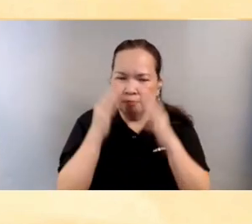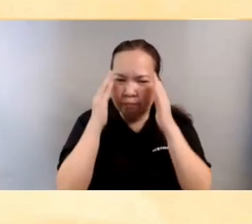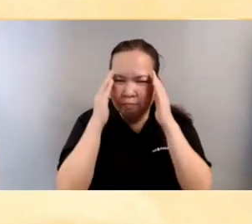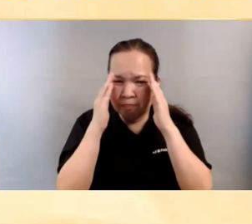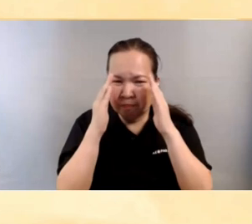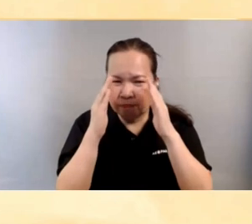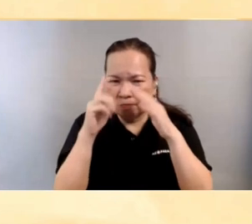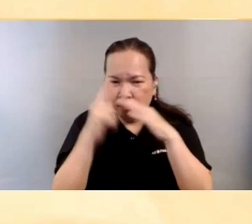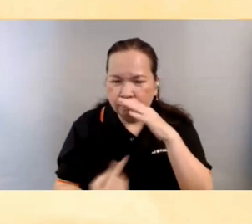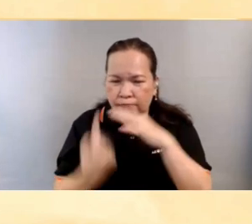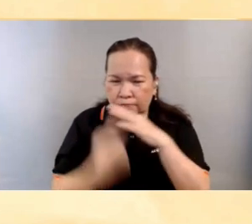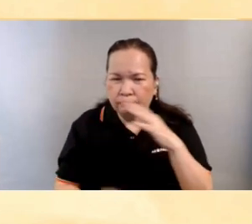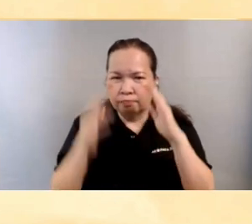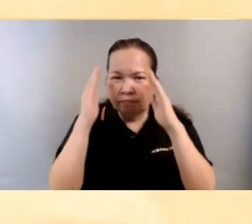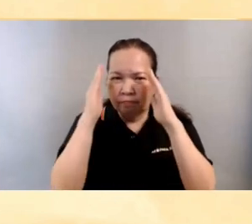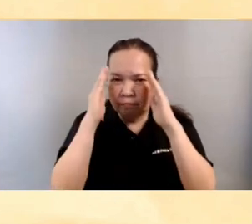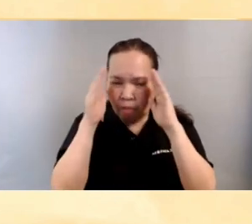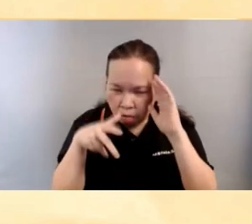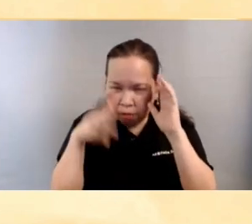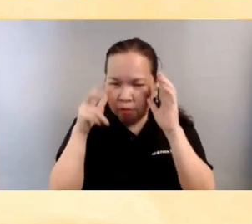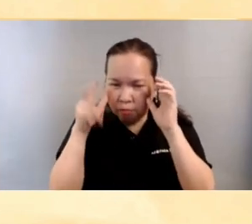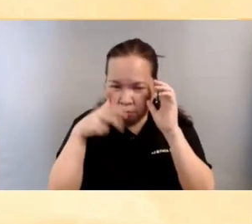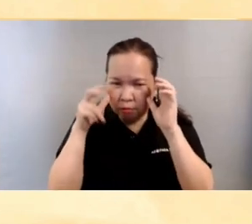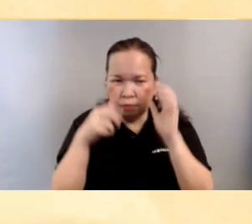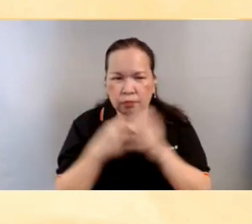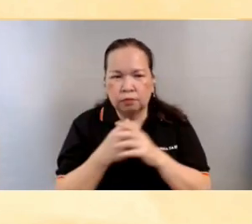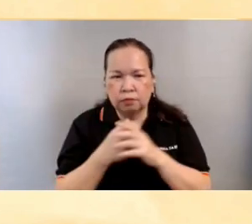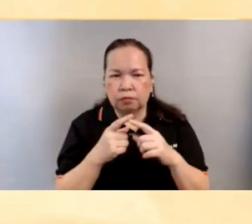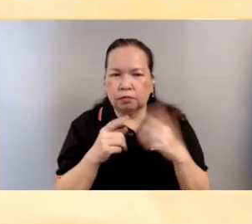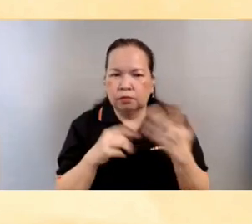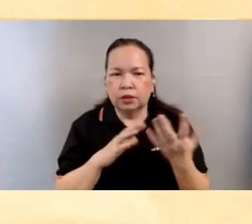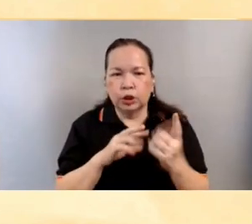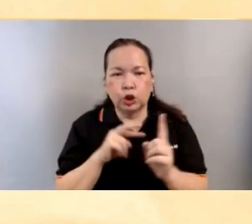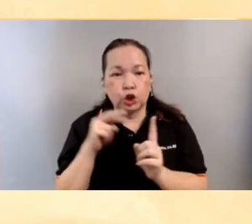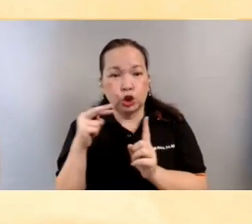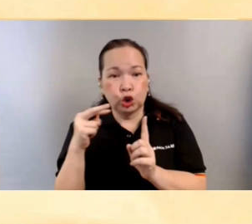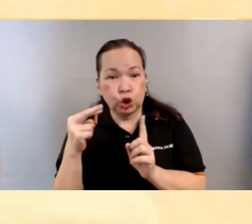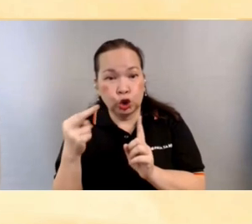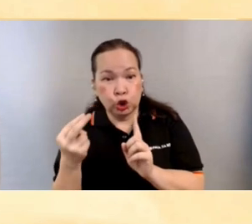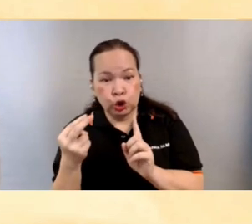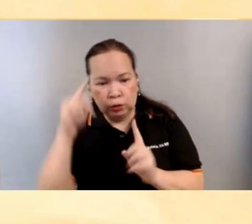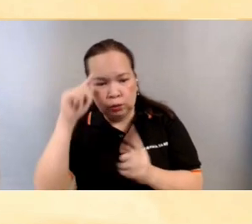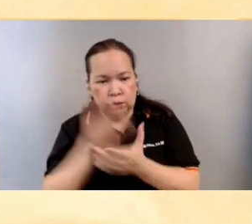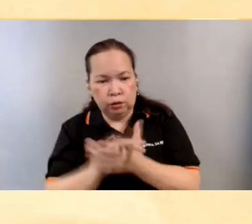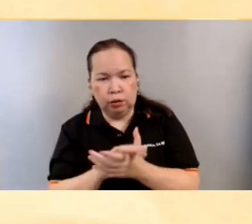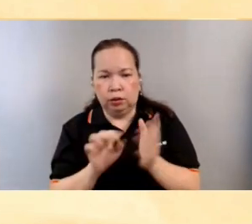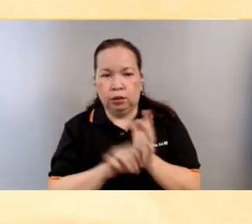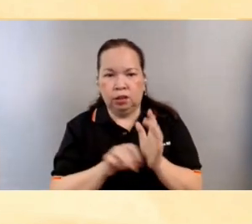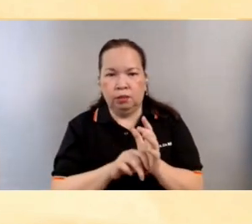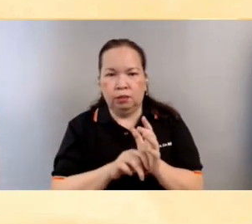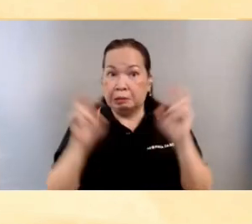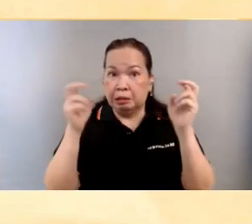perspective or view of the world. We have to say that, for example, all men are bad. I mean, you